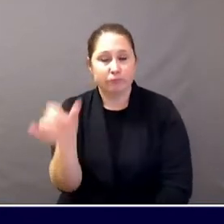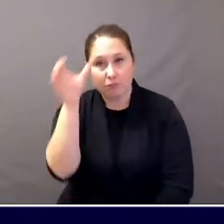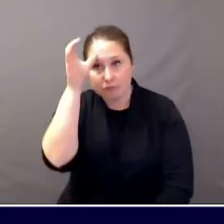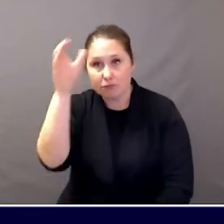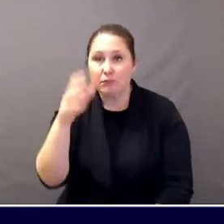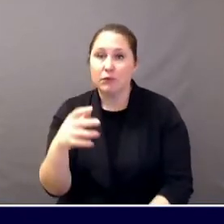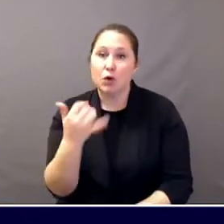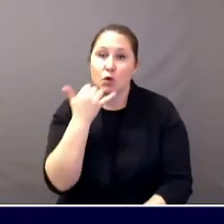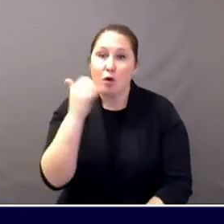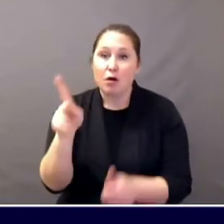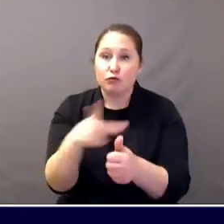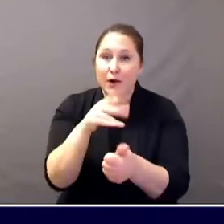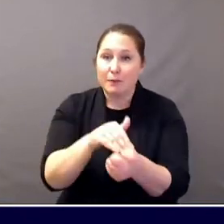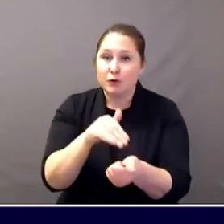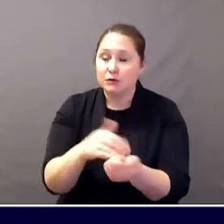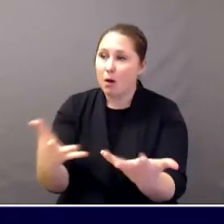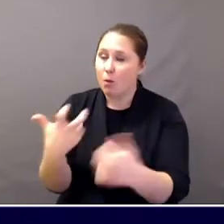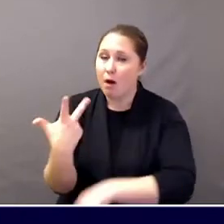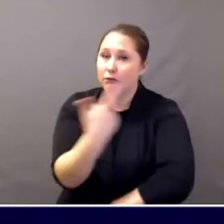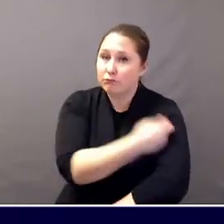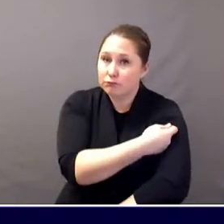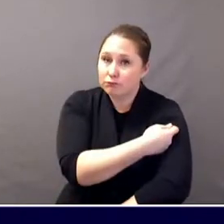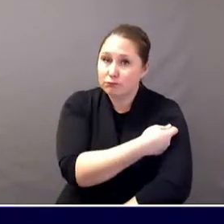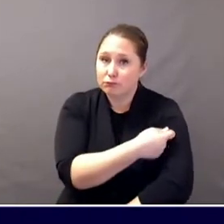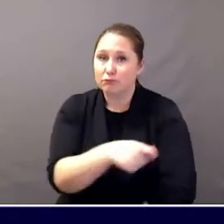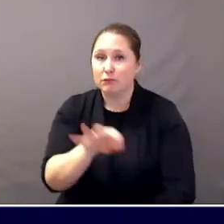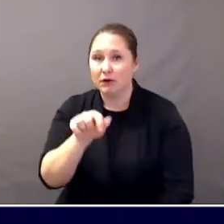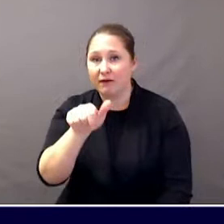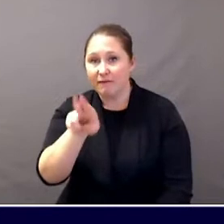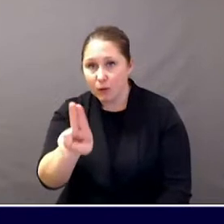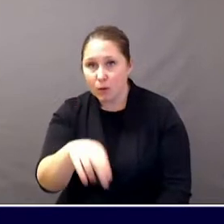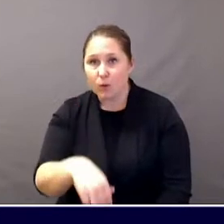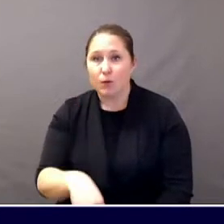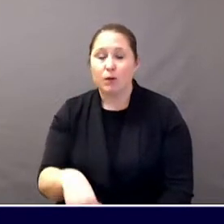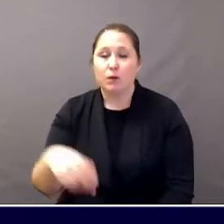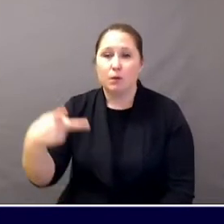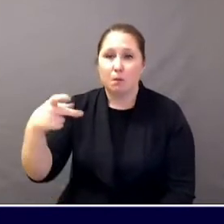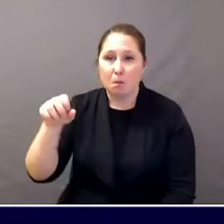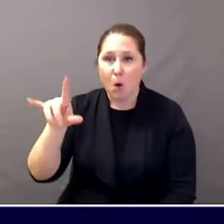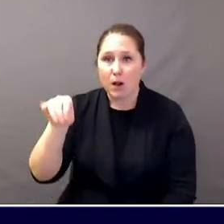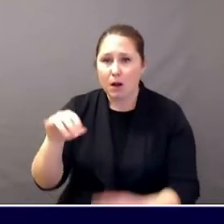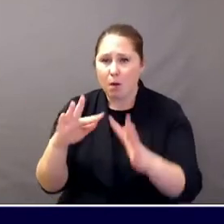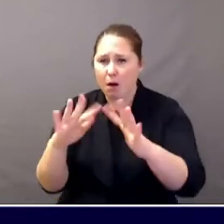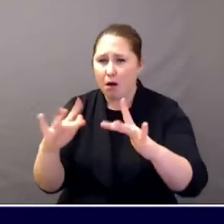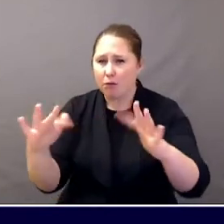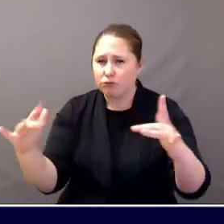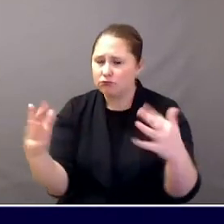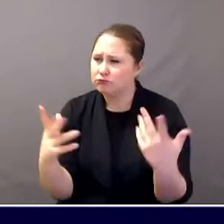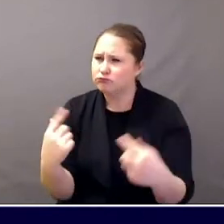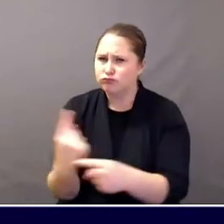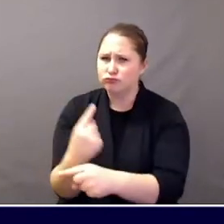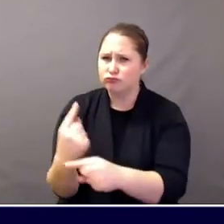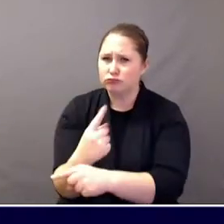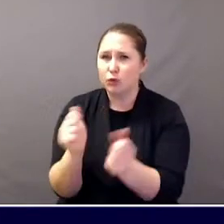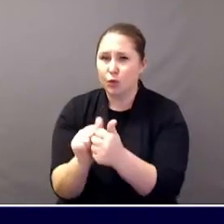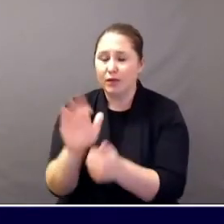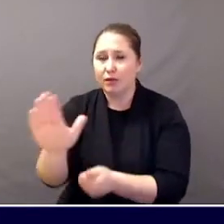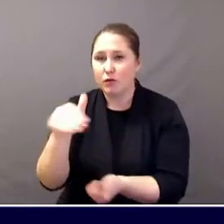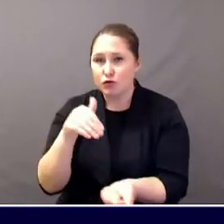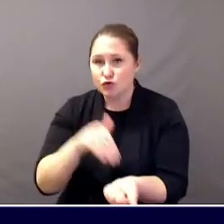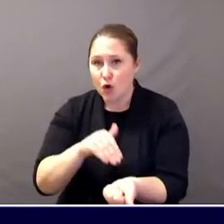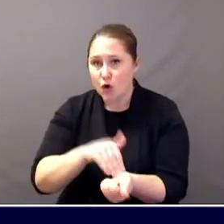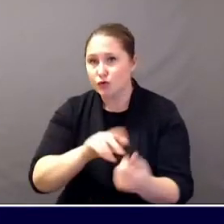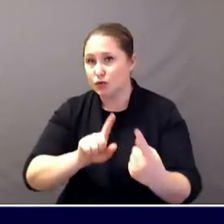myself vaccinated, polio, smallpox, flu, whatever the case may be. And we're used to getting those vaccinations